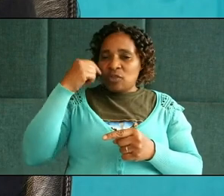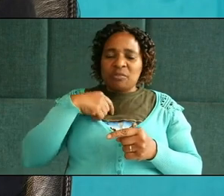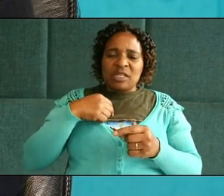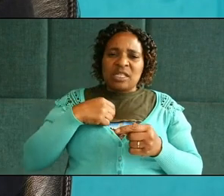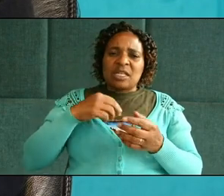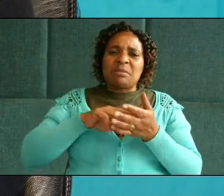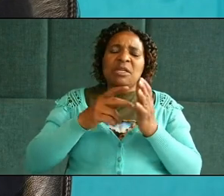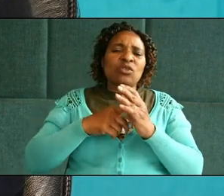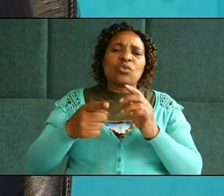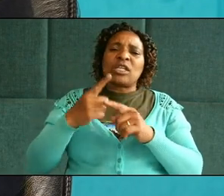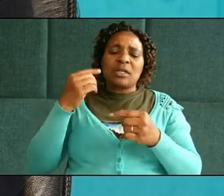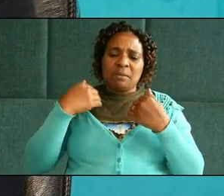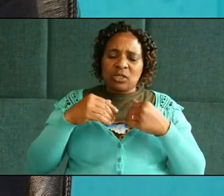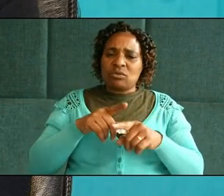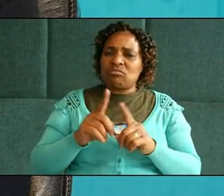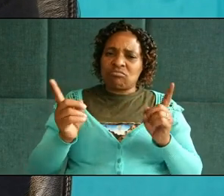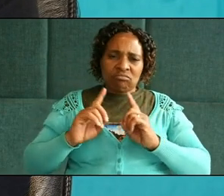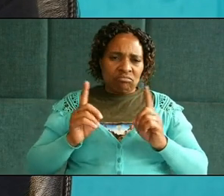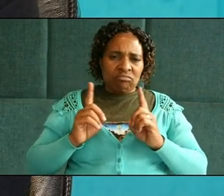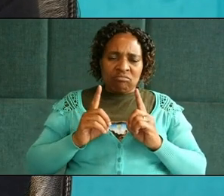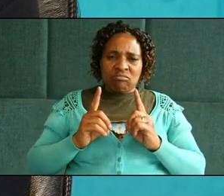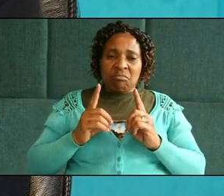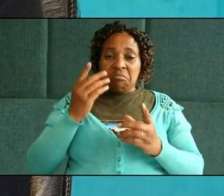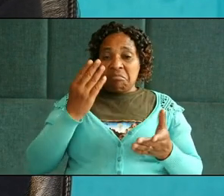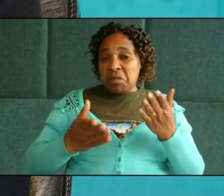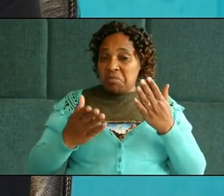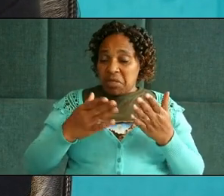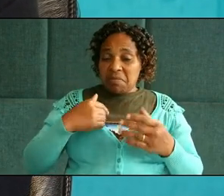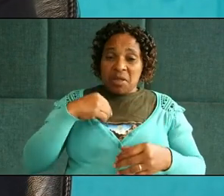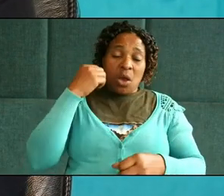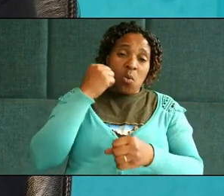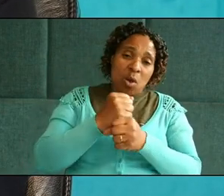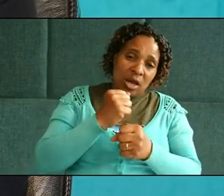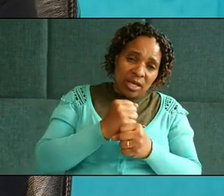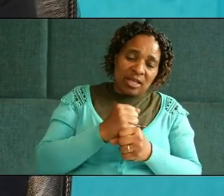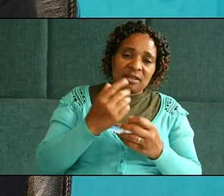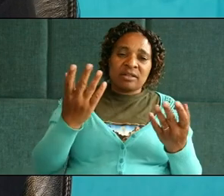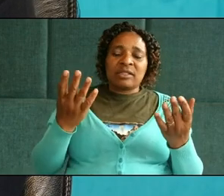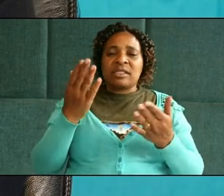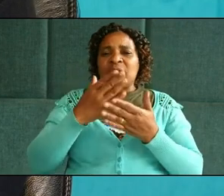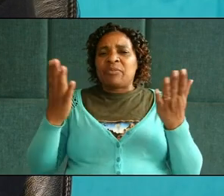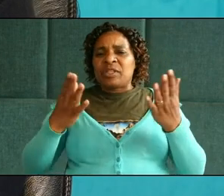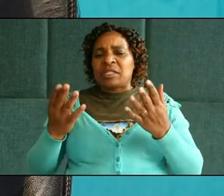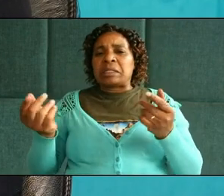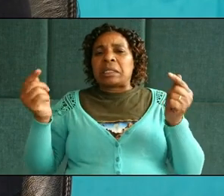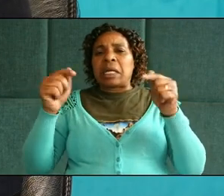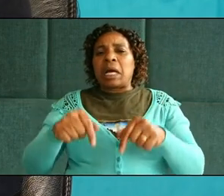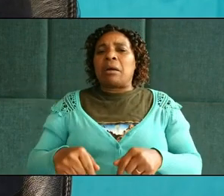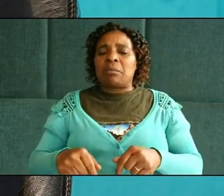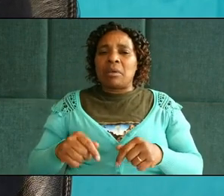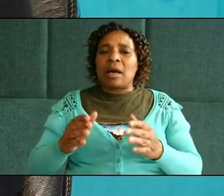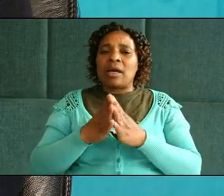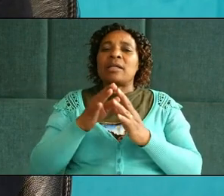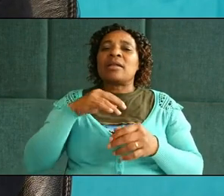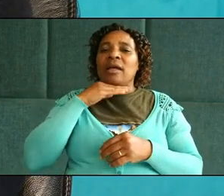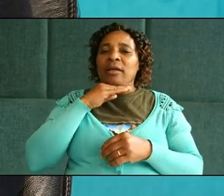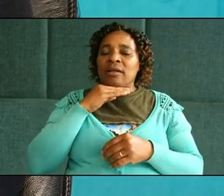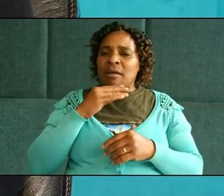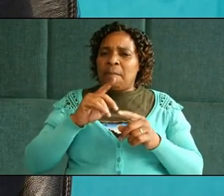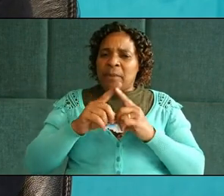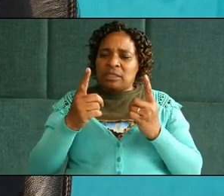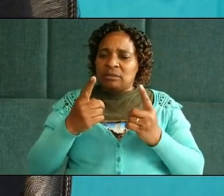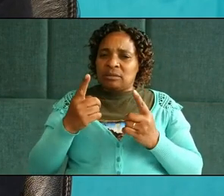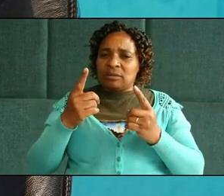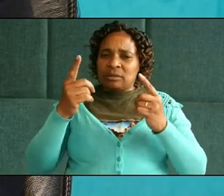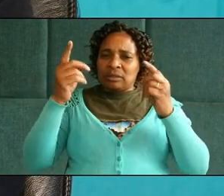kill the person. Maybe I was working and something hit him and he died. It was unintentional. Therefore,